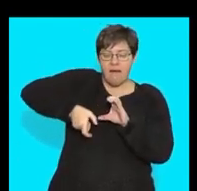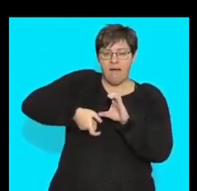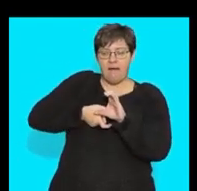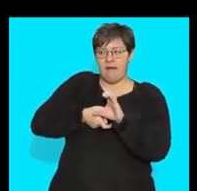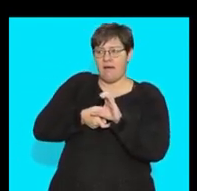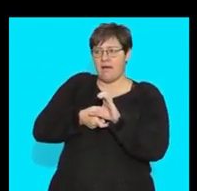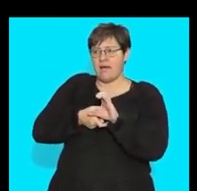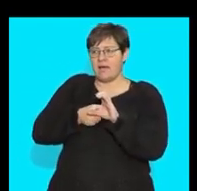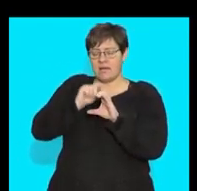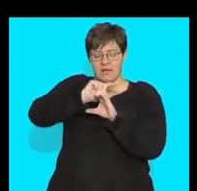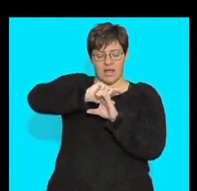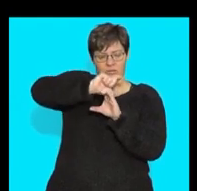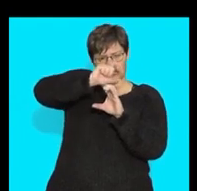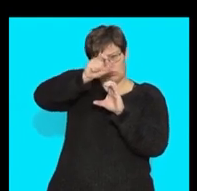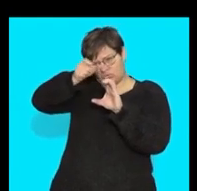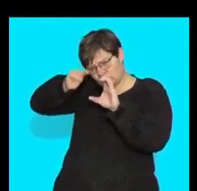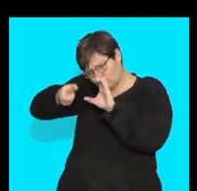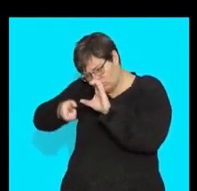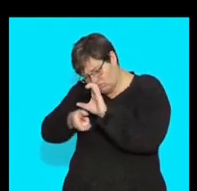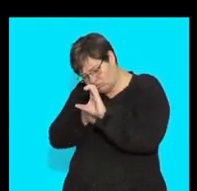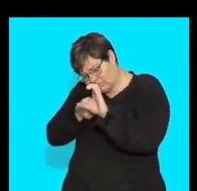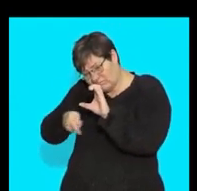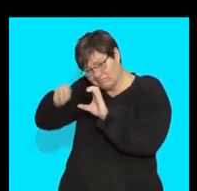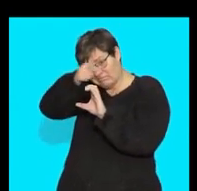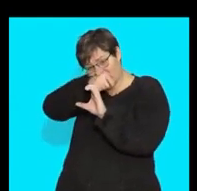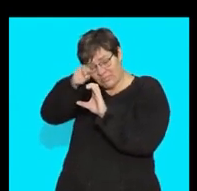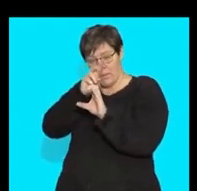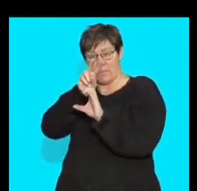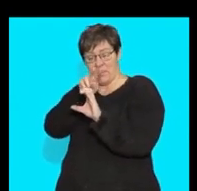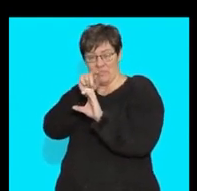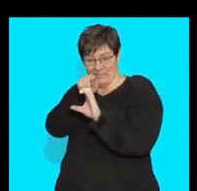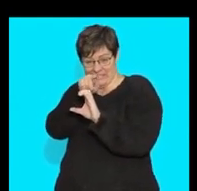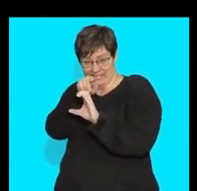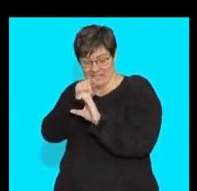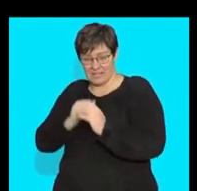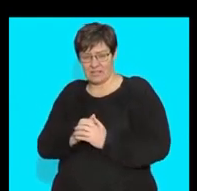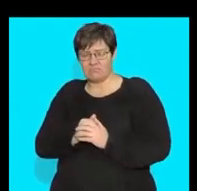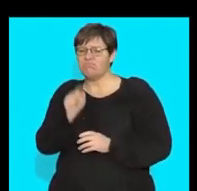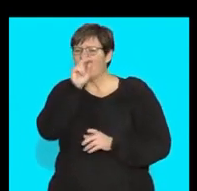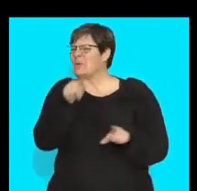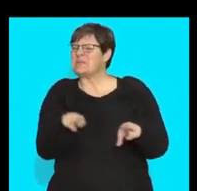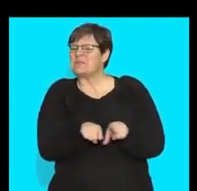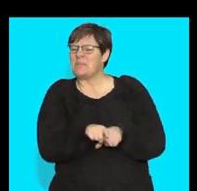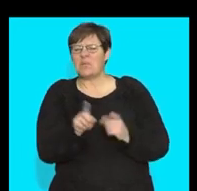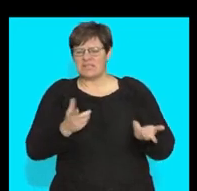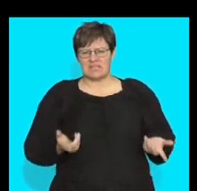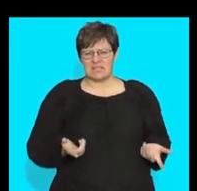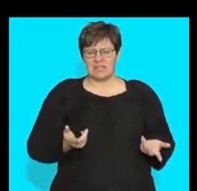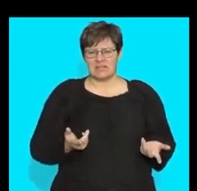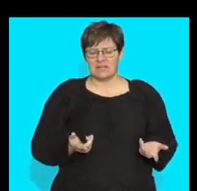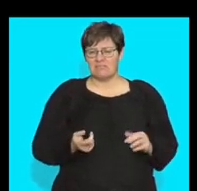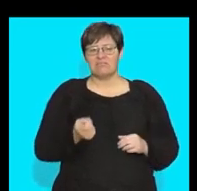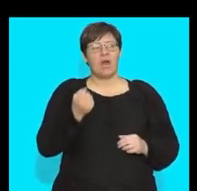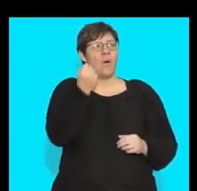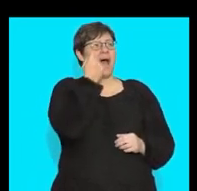right, this vast tubular section. Now, if I was to say to you, what does this look like? I don't know if